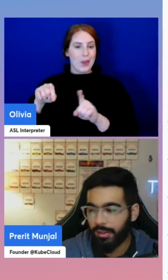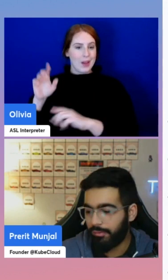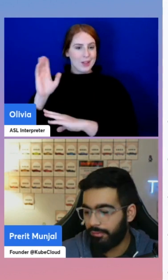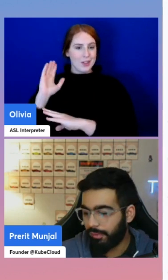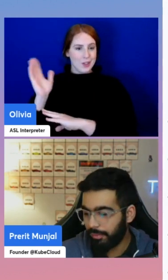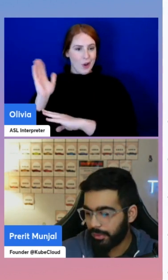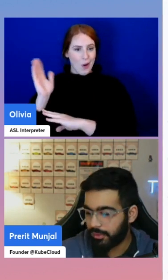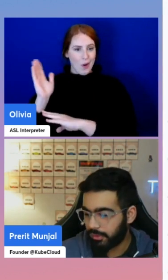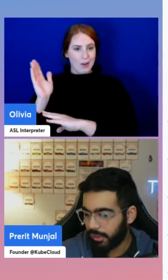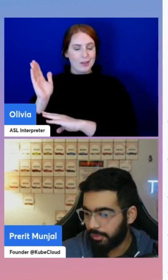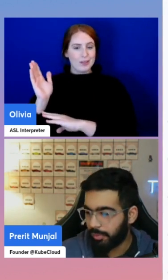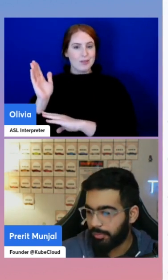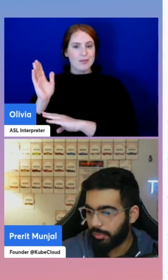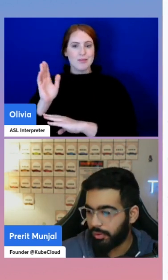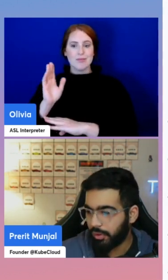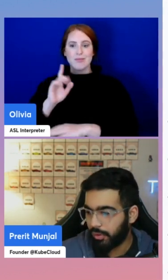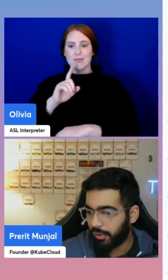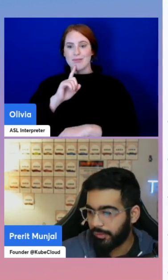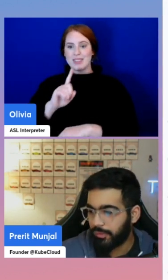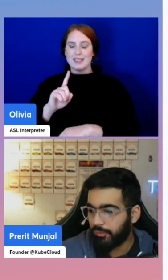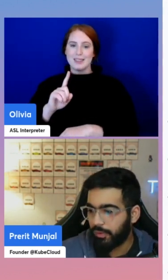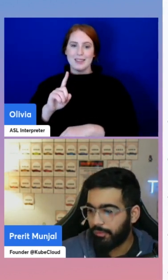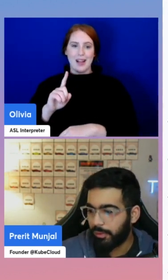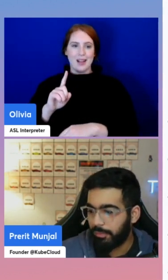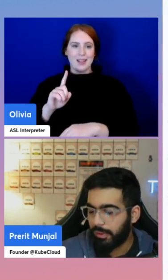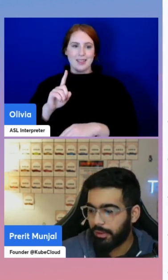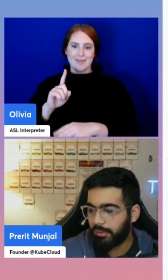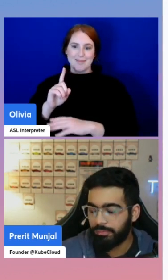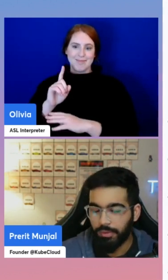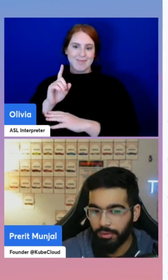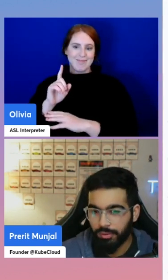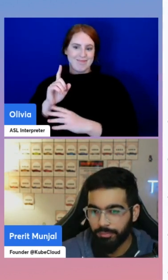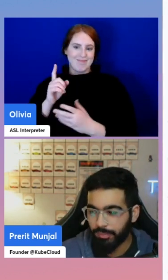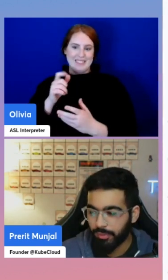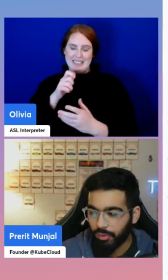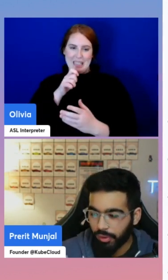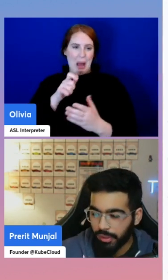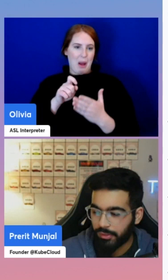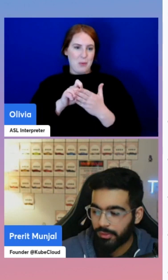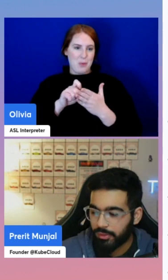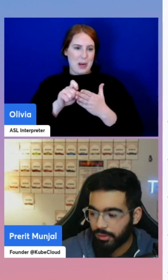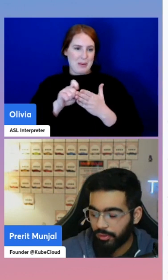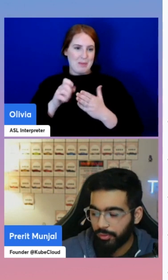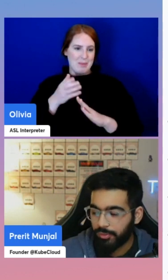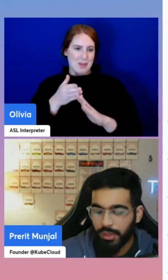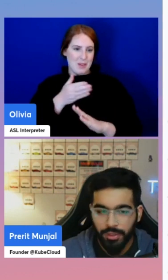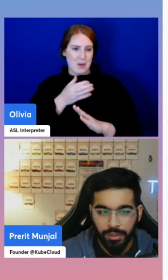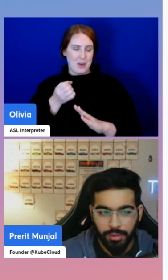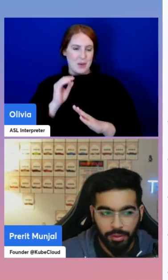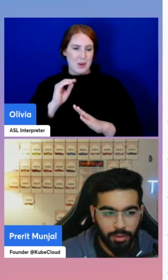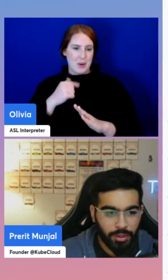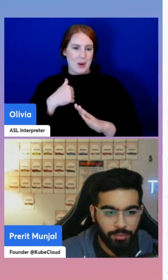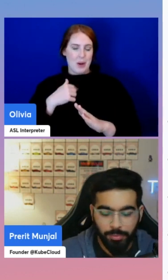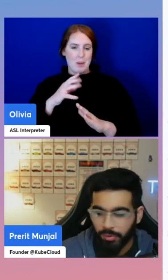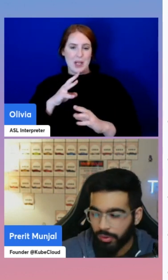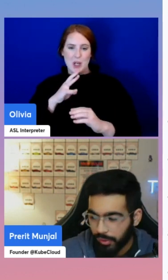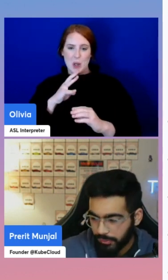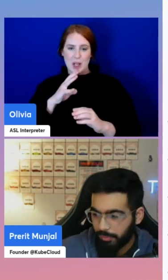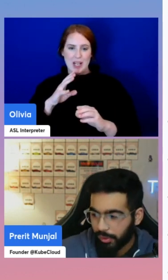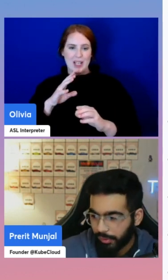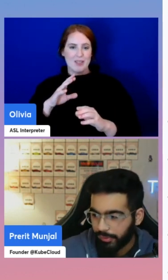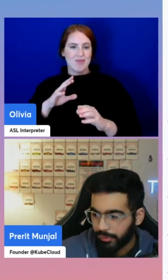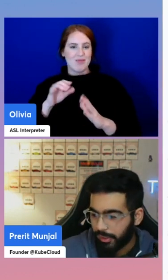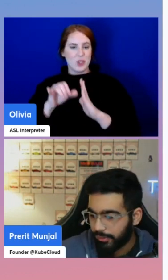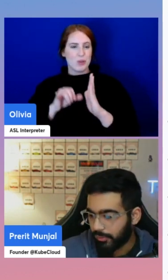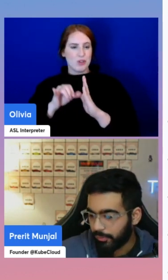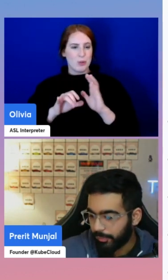be a very much impromptu talk. Okay, so we will be talking in the YouTube chat, and I will be